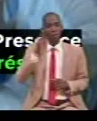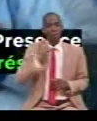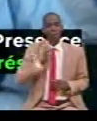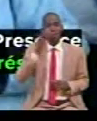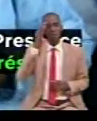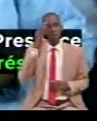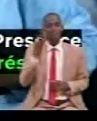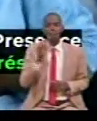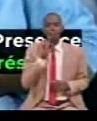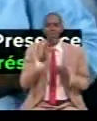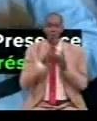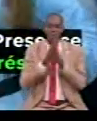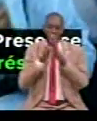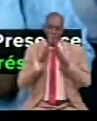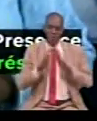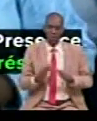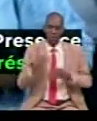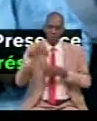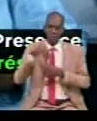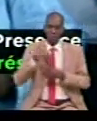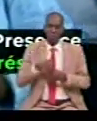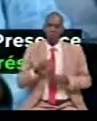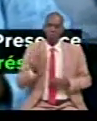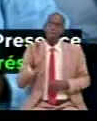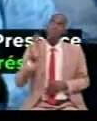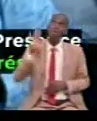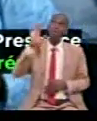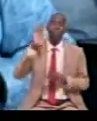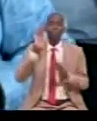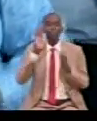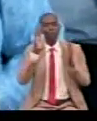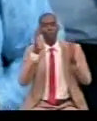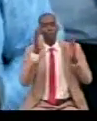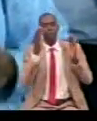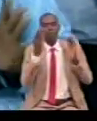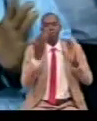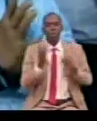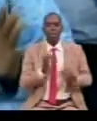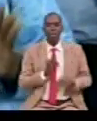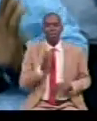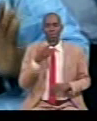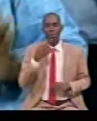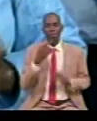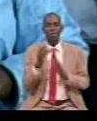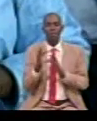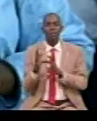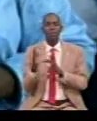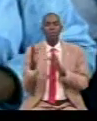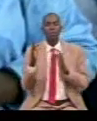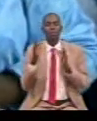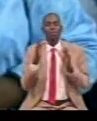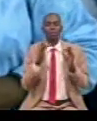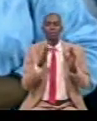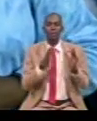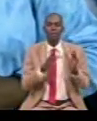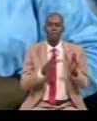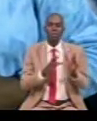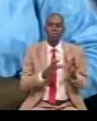'Cause I know there is peace within your presence. I speak